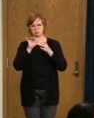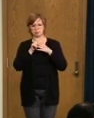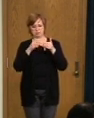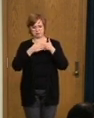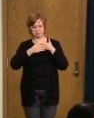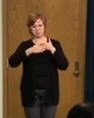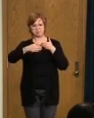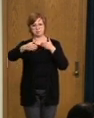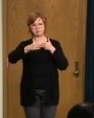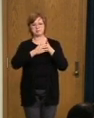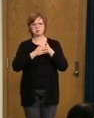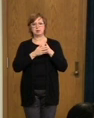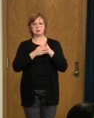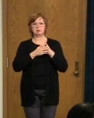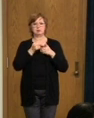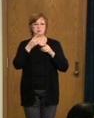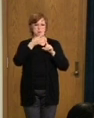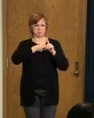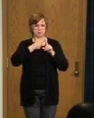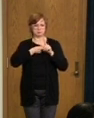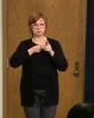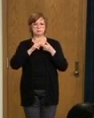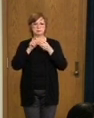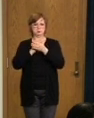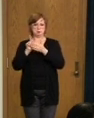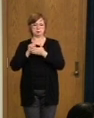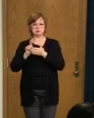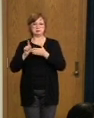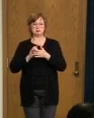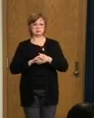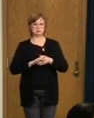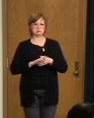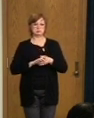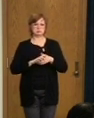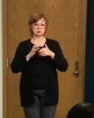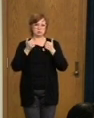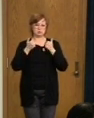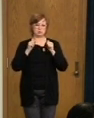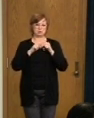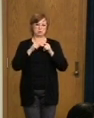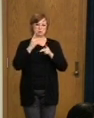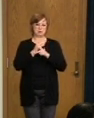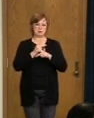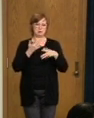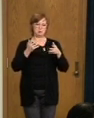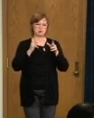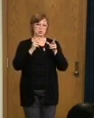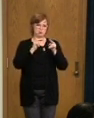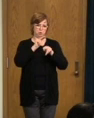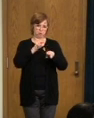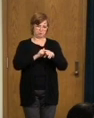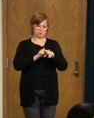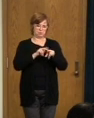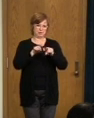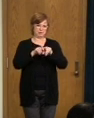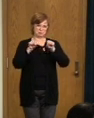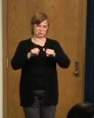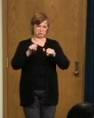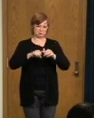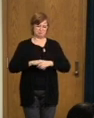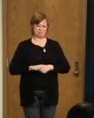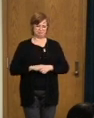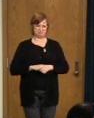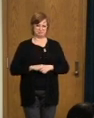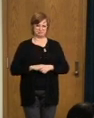of weeks. And we also want to keep things as normal as we can in our communities, not only in the short term, but